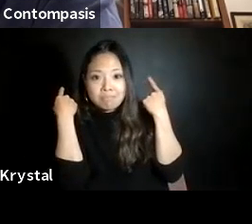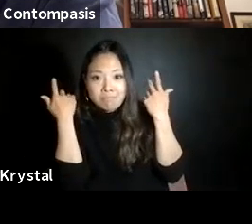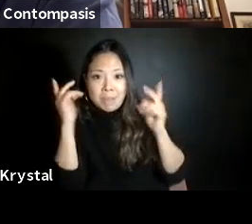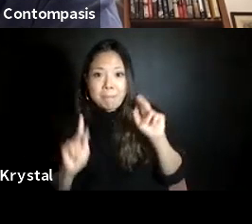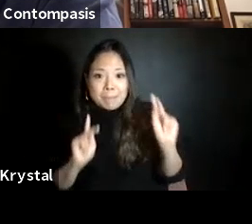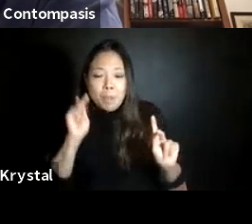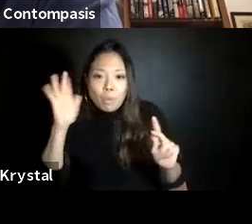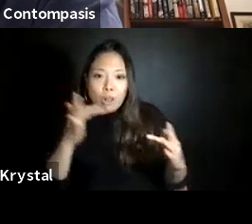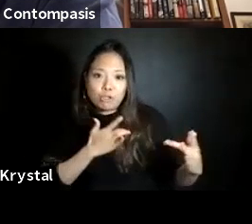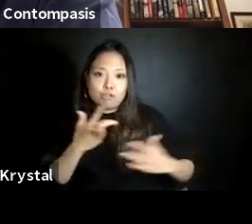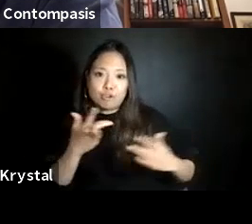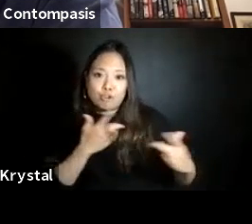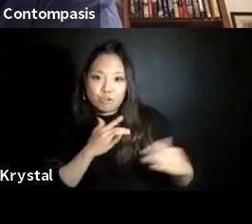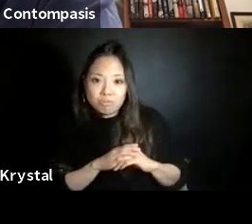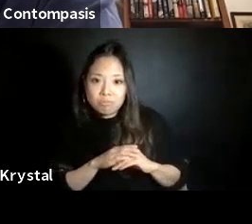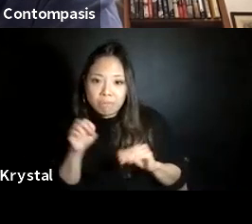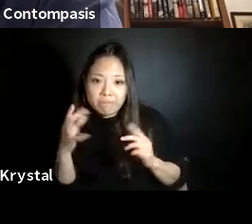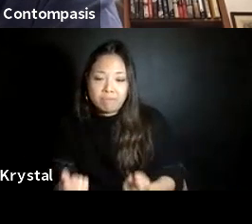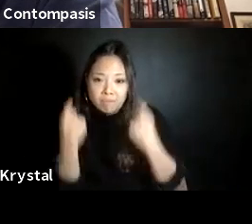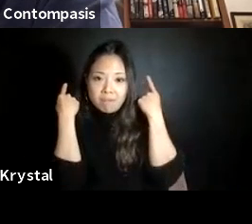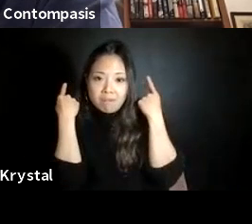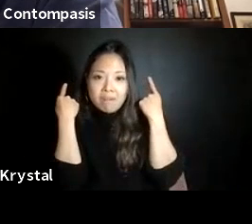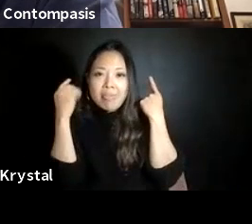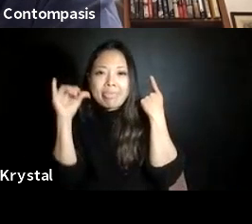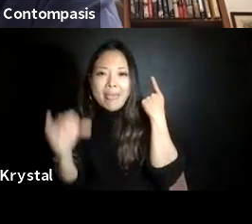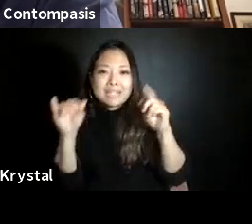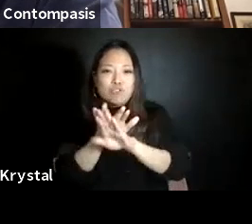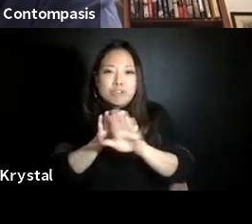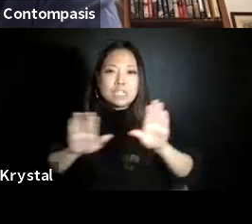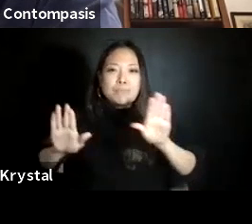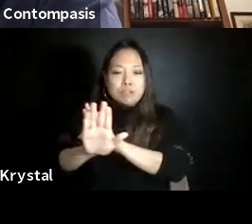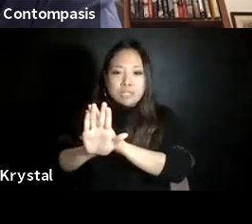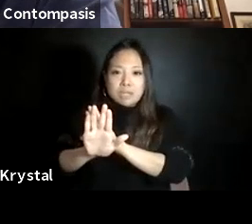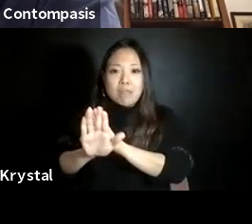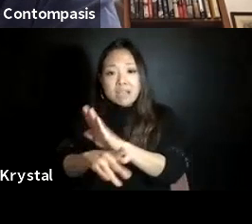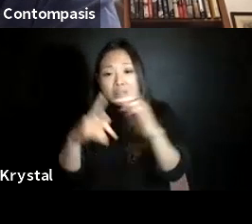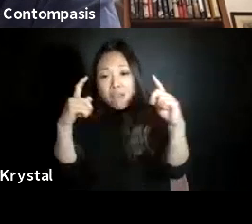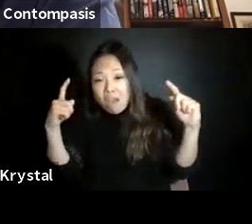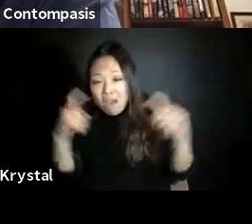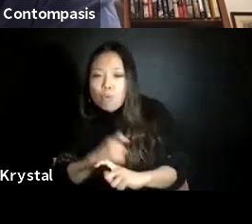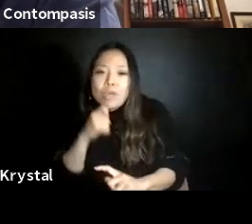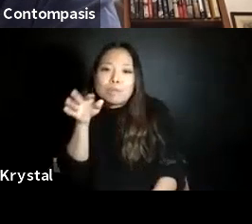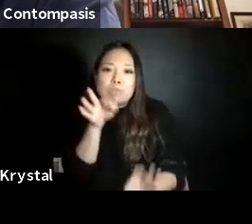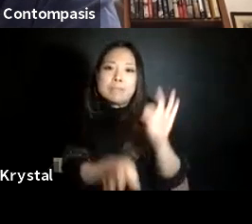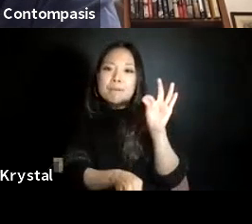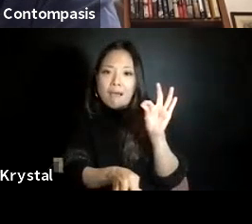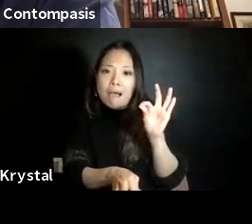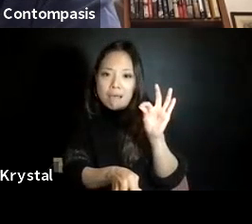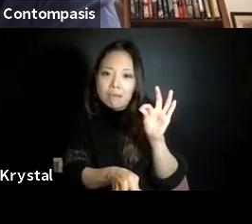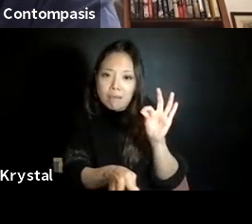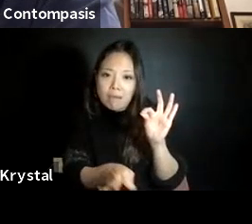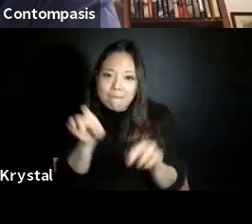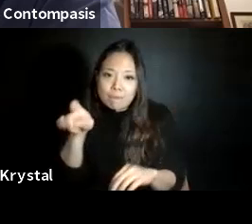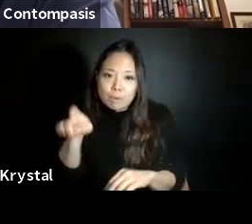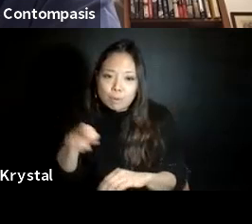concerned. That's the transparency piece. We got to simplify this thing. So if it's a lottery